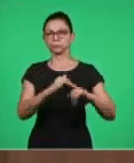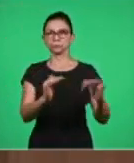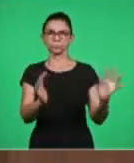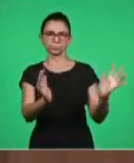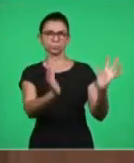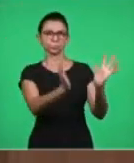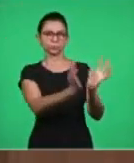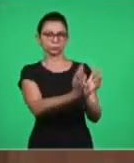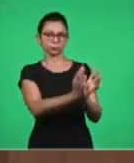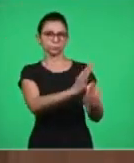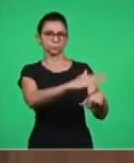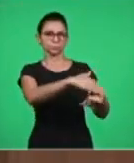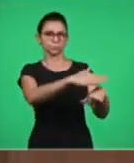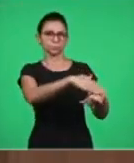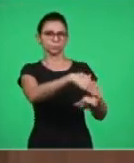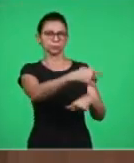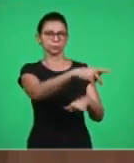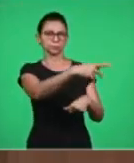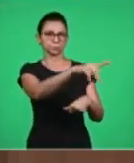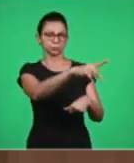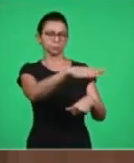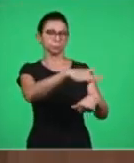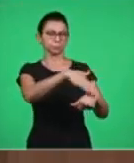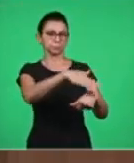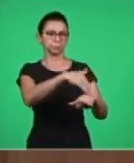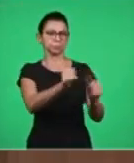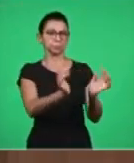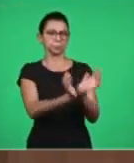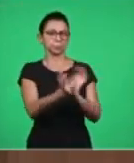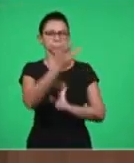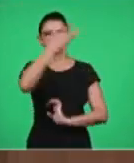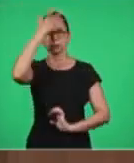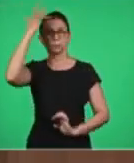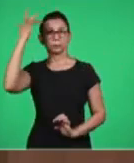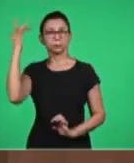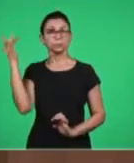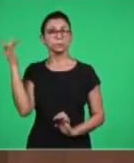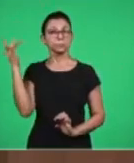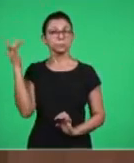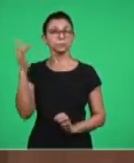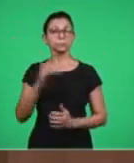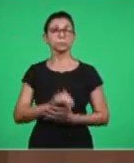for this group of lives and people, that for many of us,